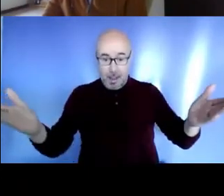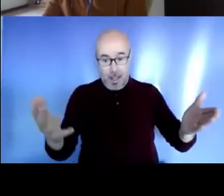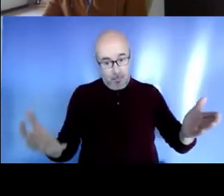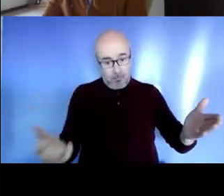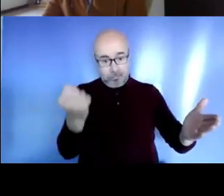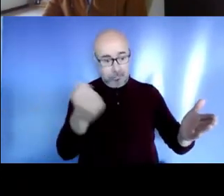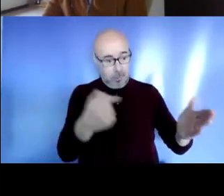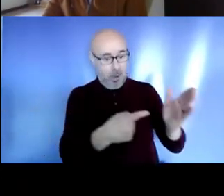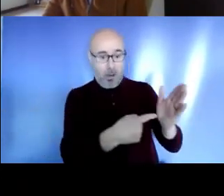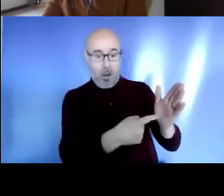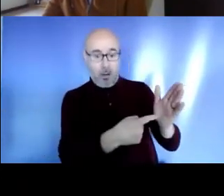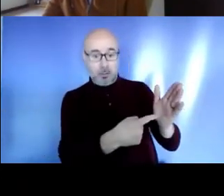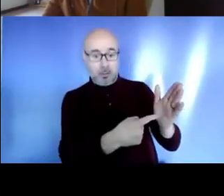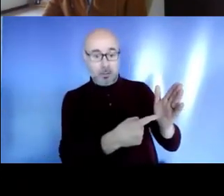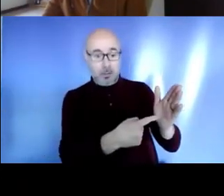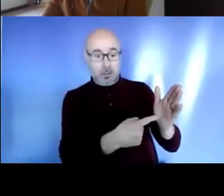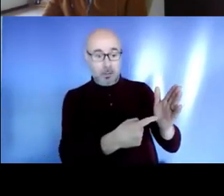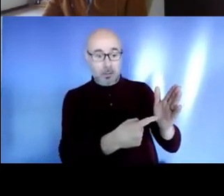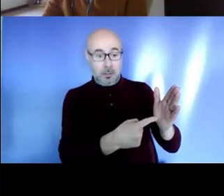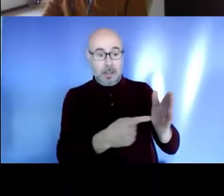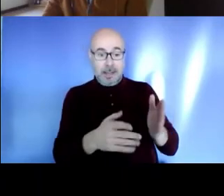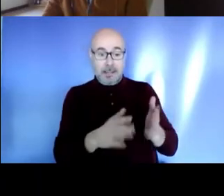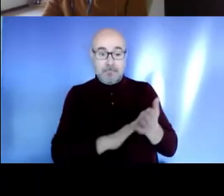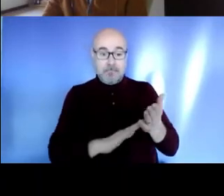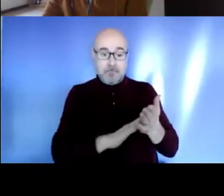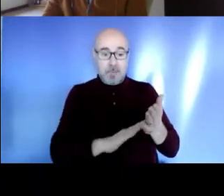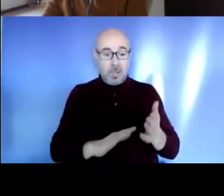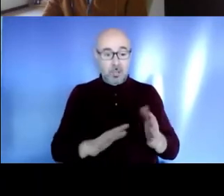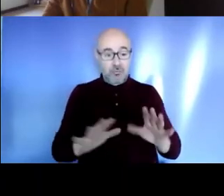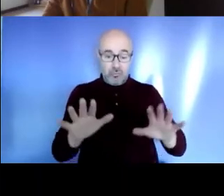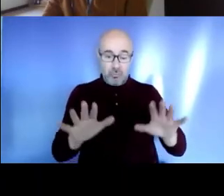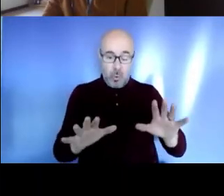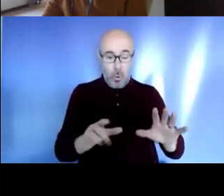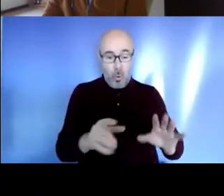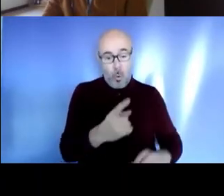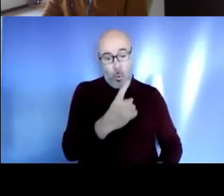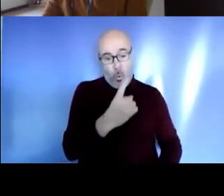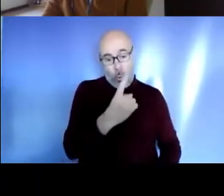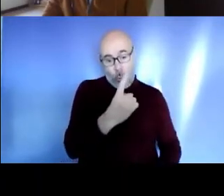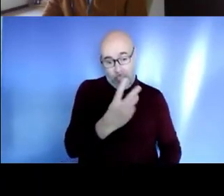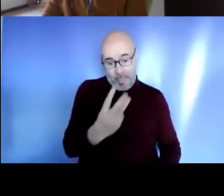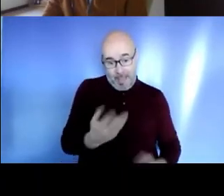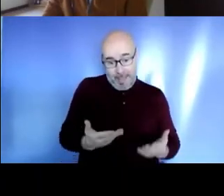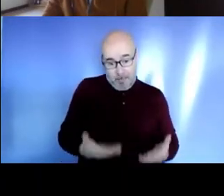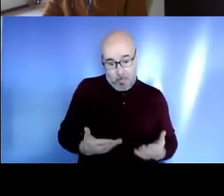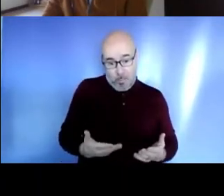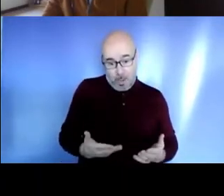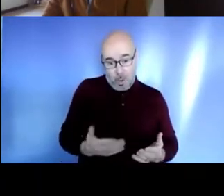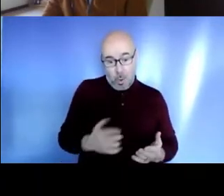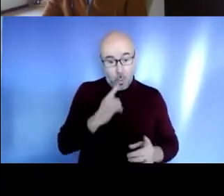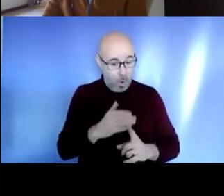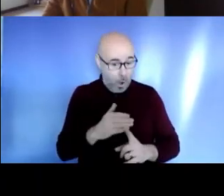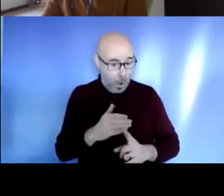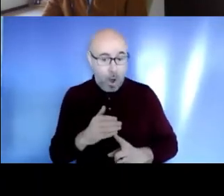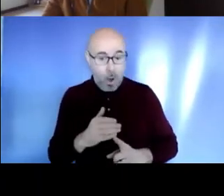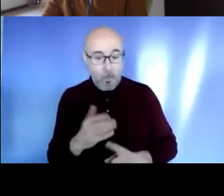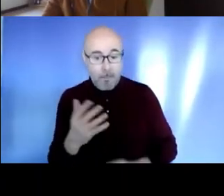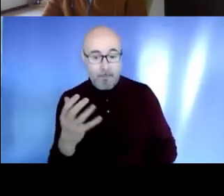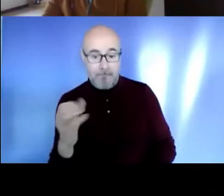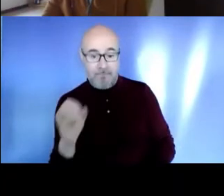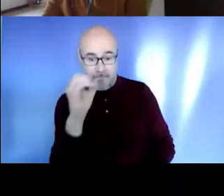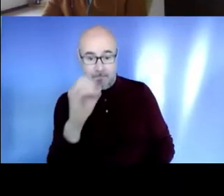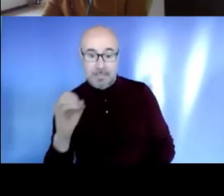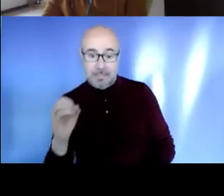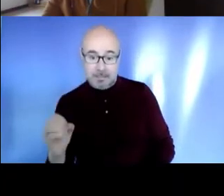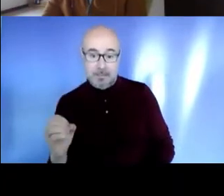1/3 of people covered by the existing concessionary travel schemes to, with the new young person scheme,